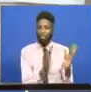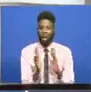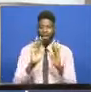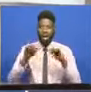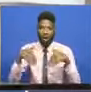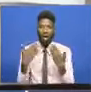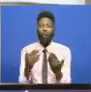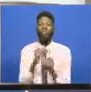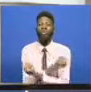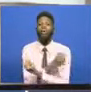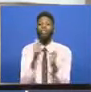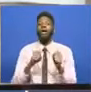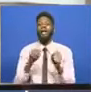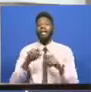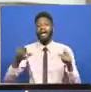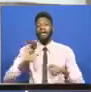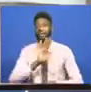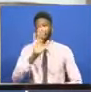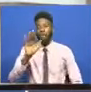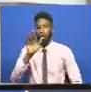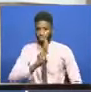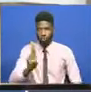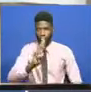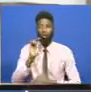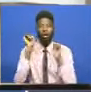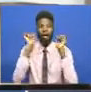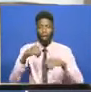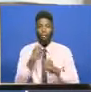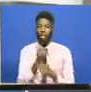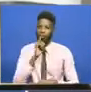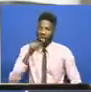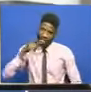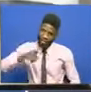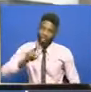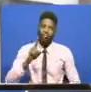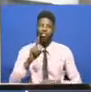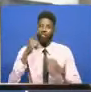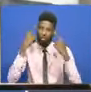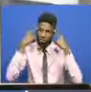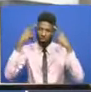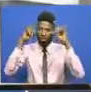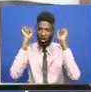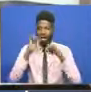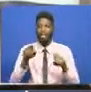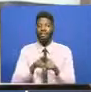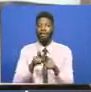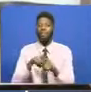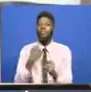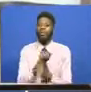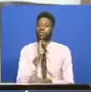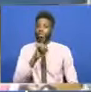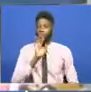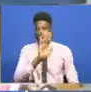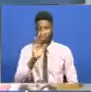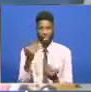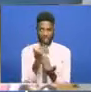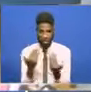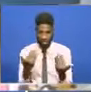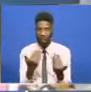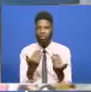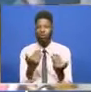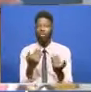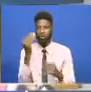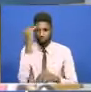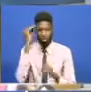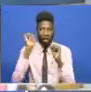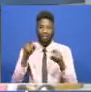use your land in order to ensure that you can prosper and ensure food on the table and education for your children. Our project